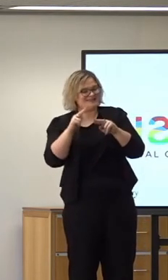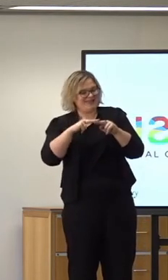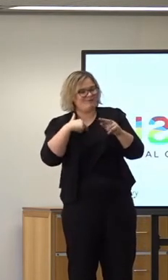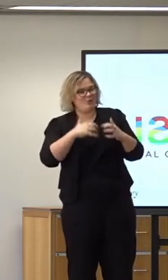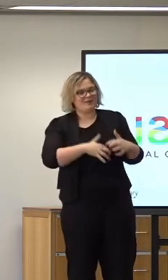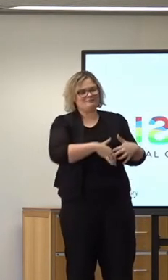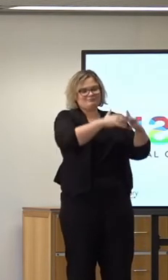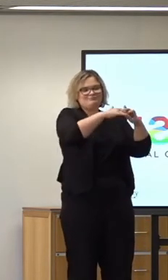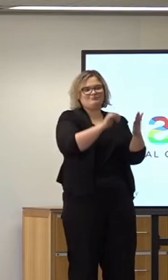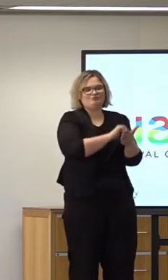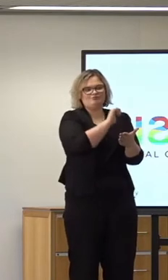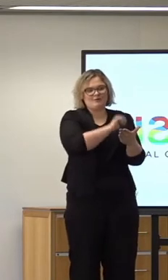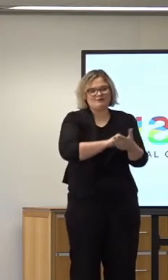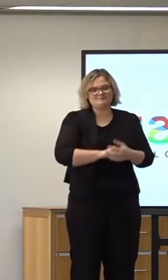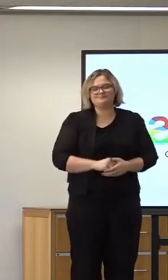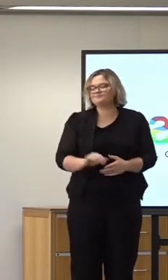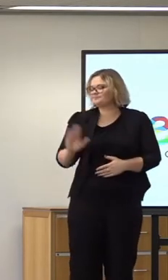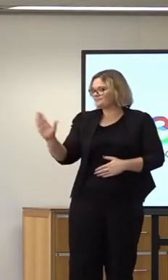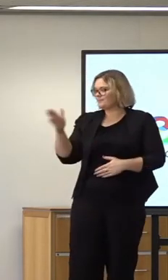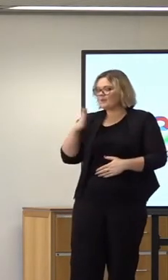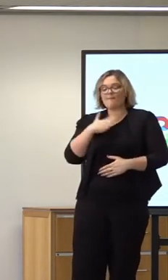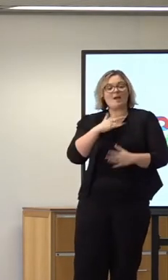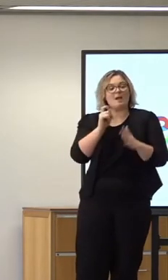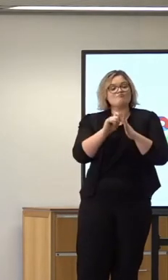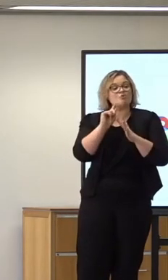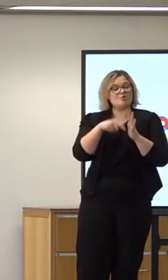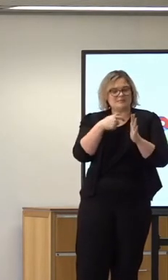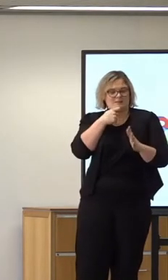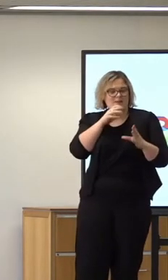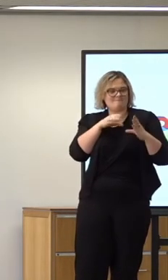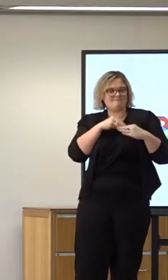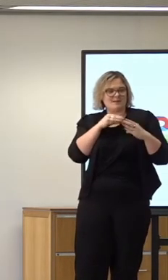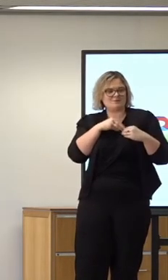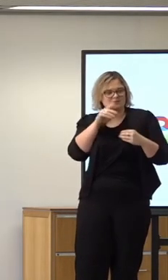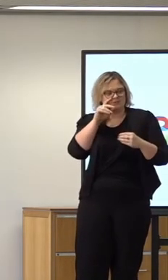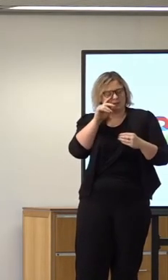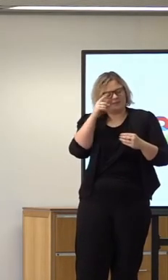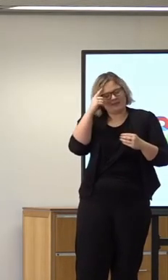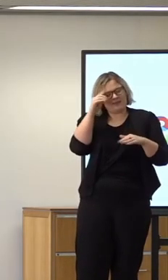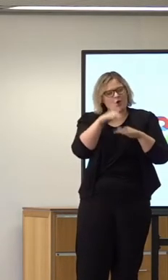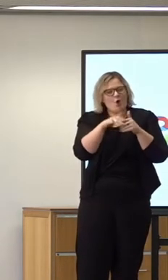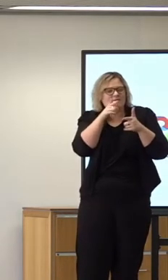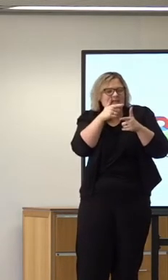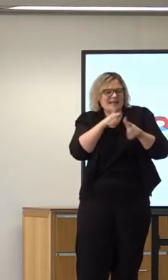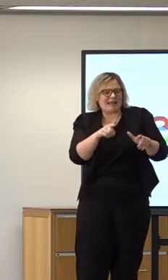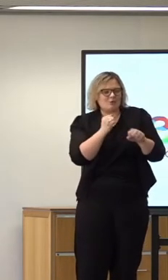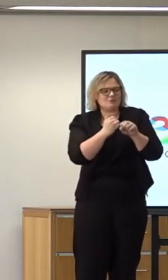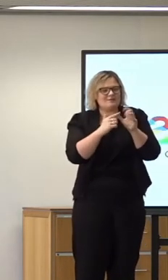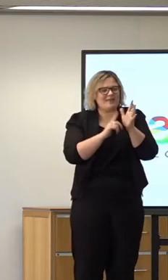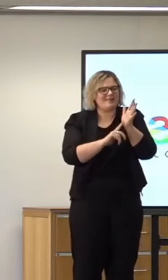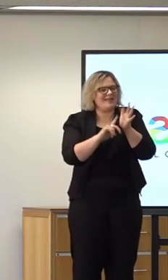Yeah, a bit of a passion project for me at the moment is to thinking about the language that galleries speak in,